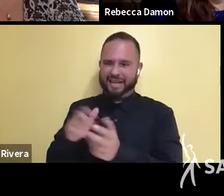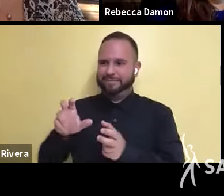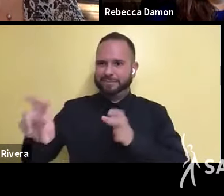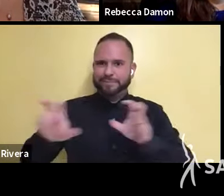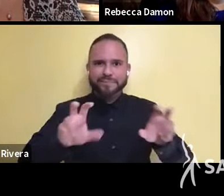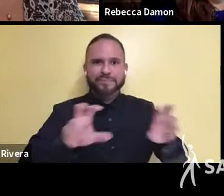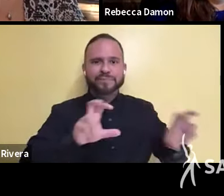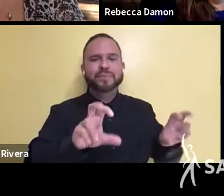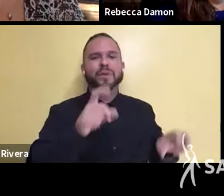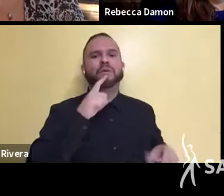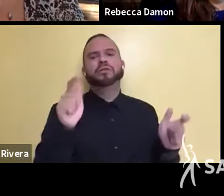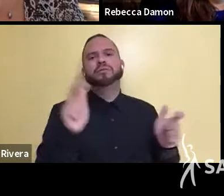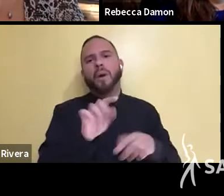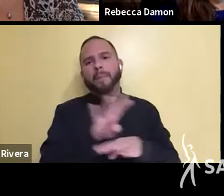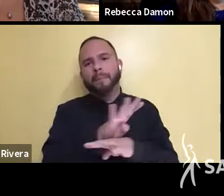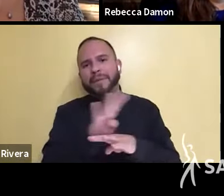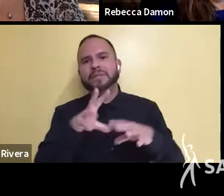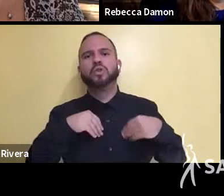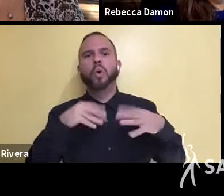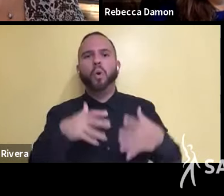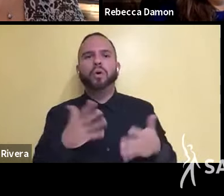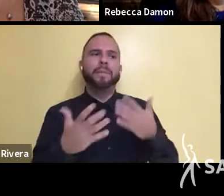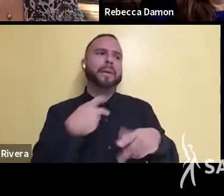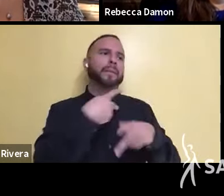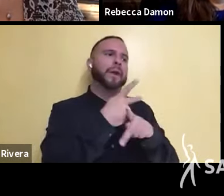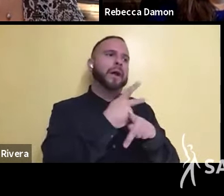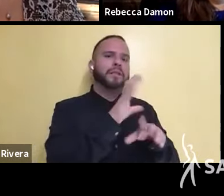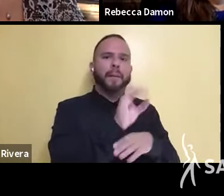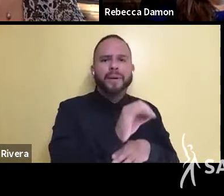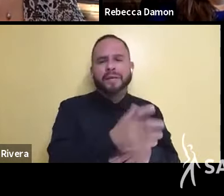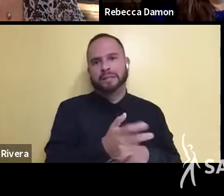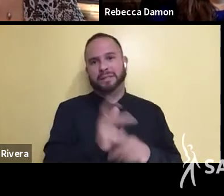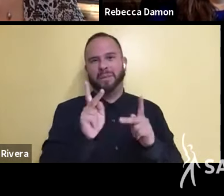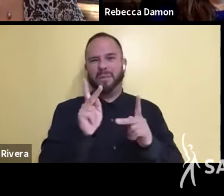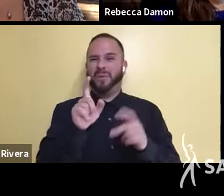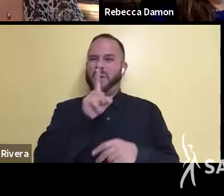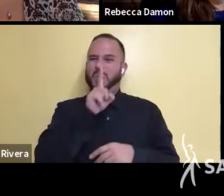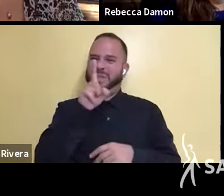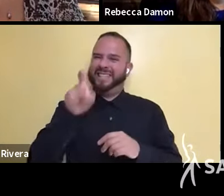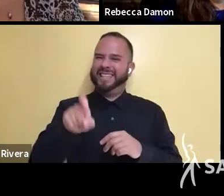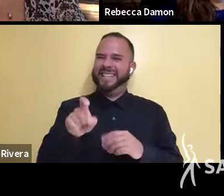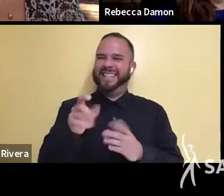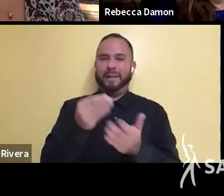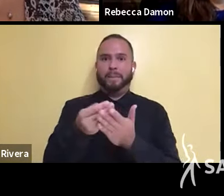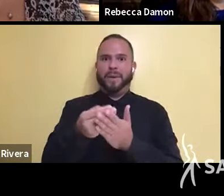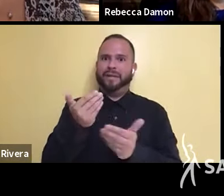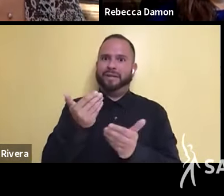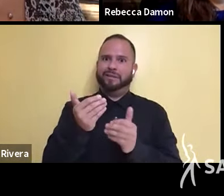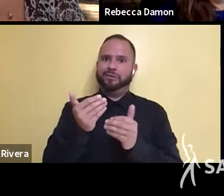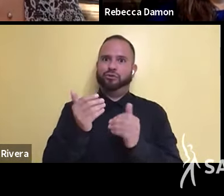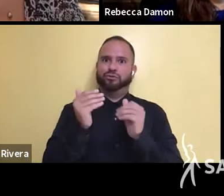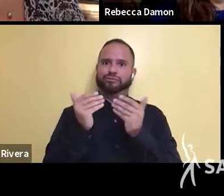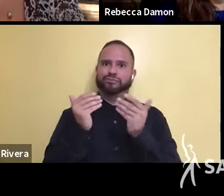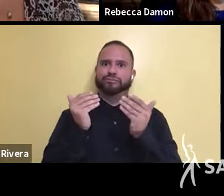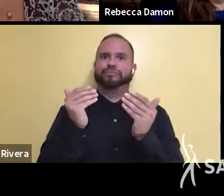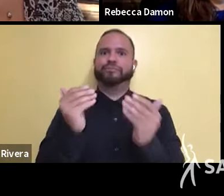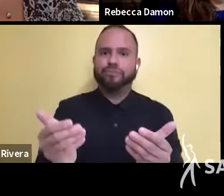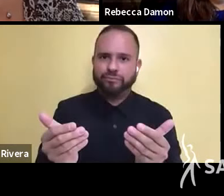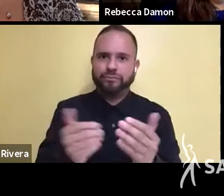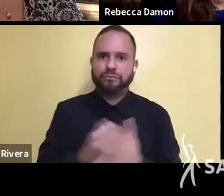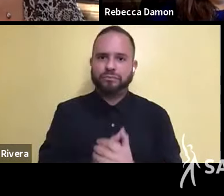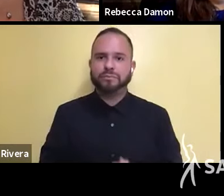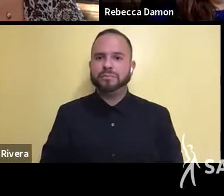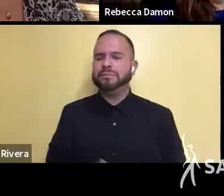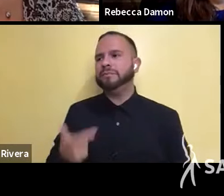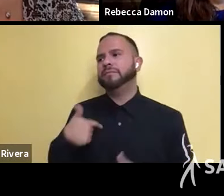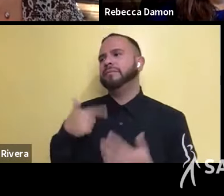owners, our production companies, to those who really need those funds to go forward. You know, I have to say before